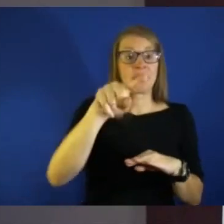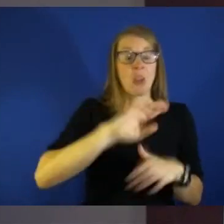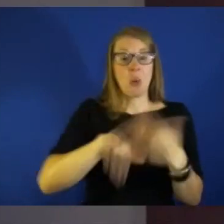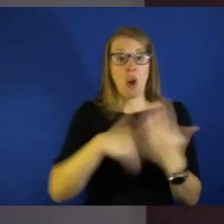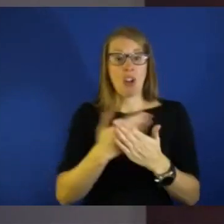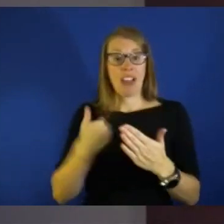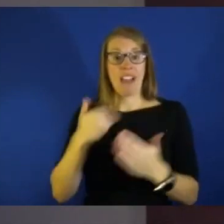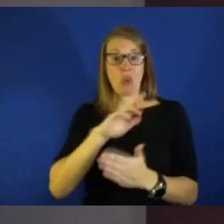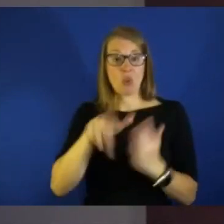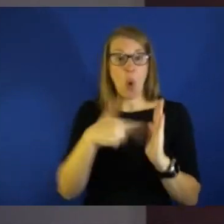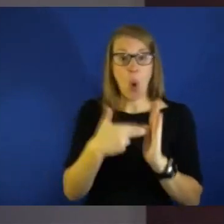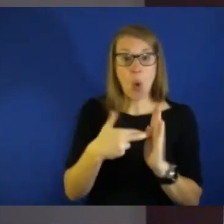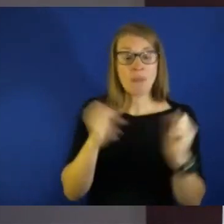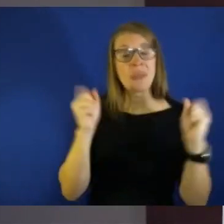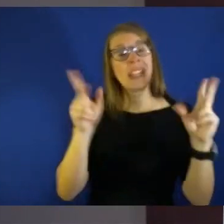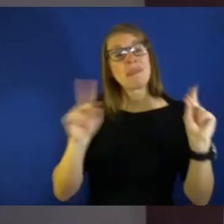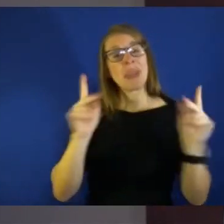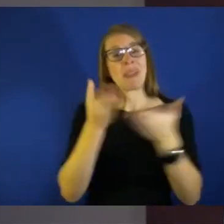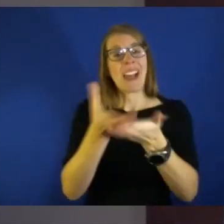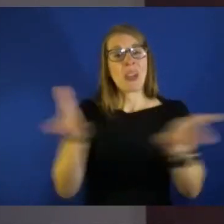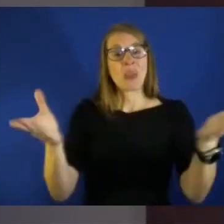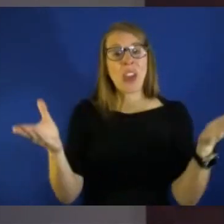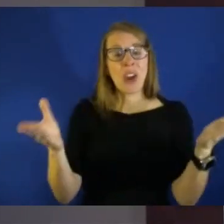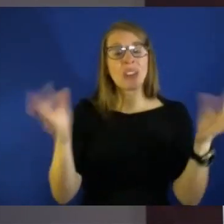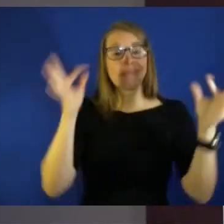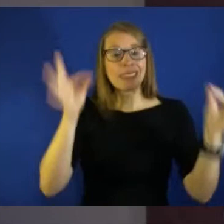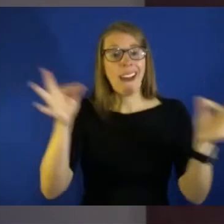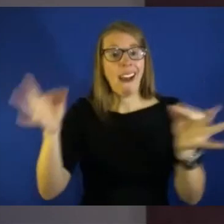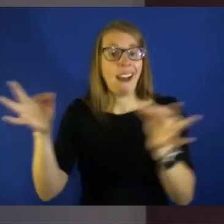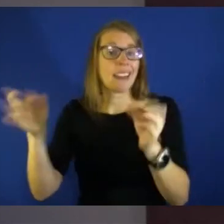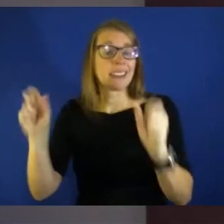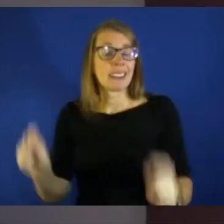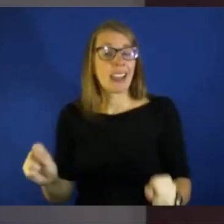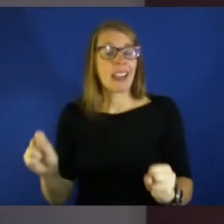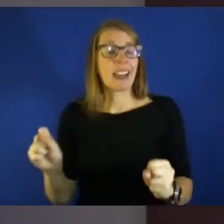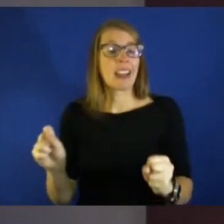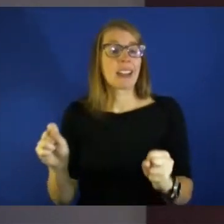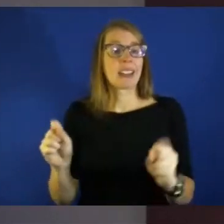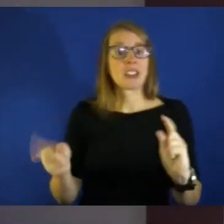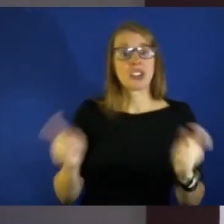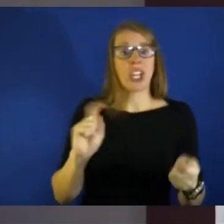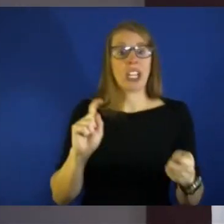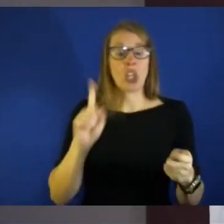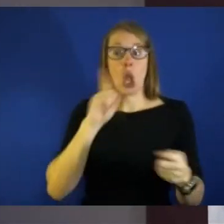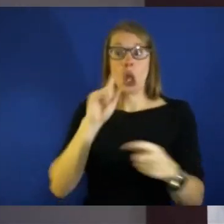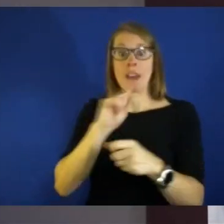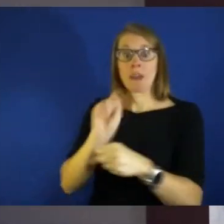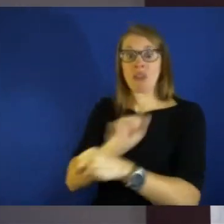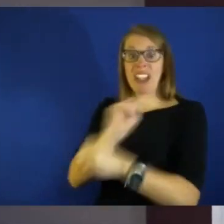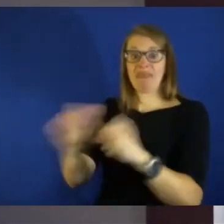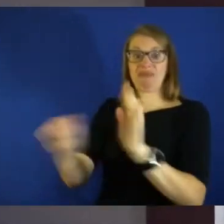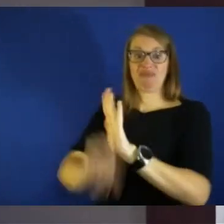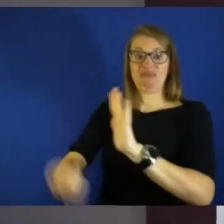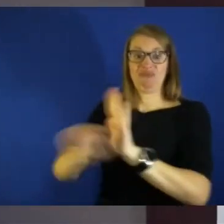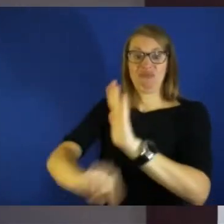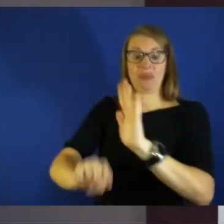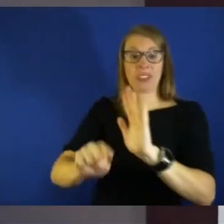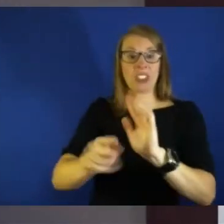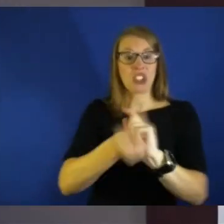There are a lot of people out there that can make a decision that can change what looks to be a reality. And what I would say is, you